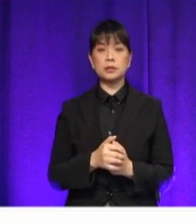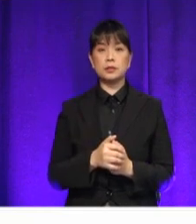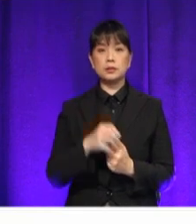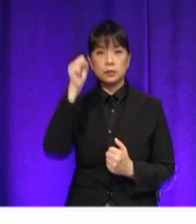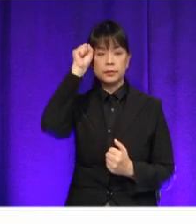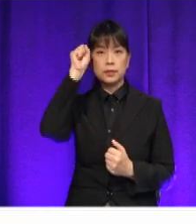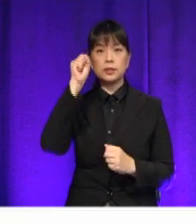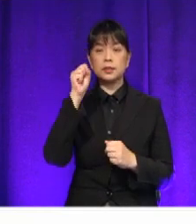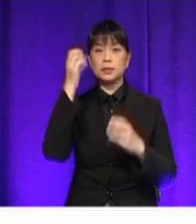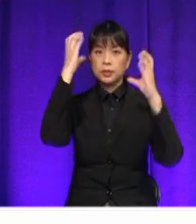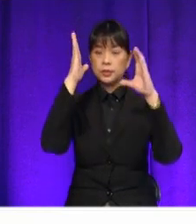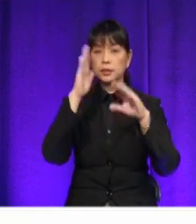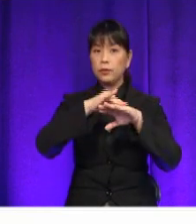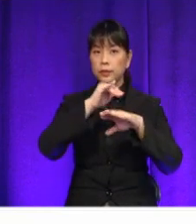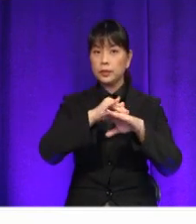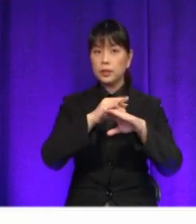Srivasan, can you hear me?